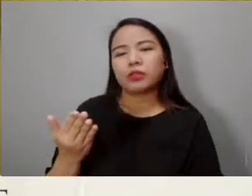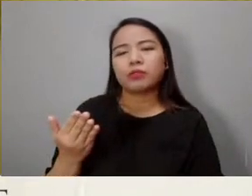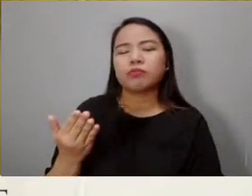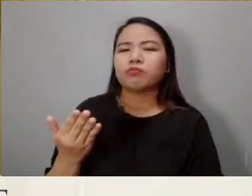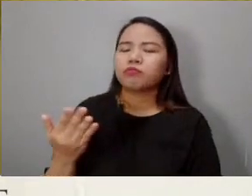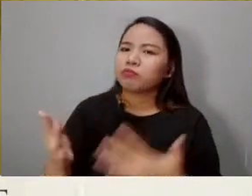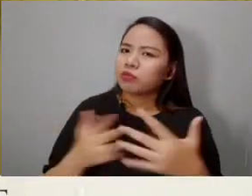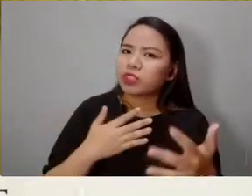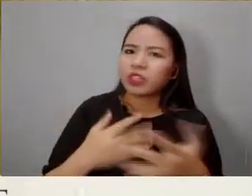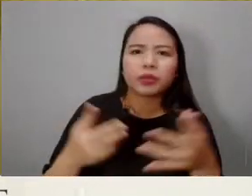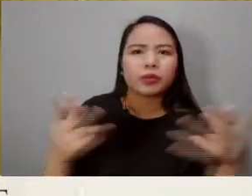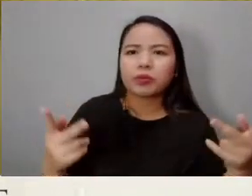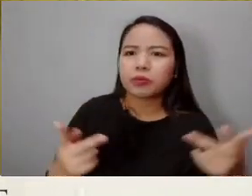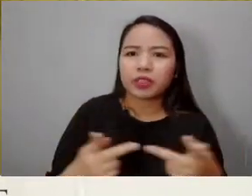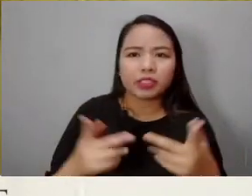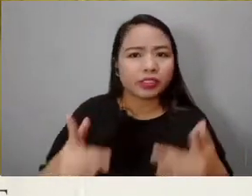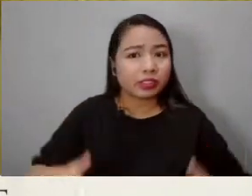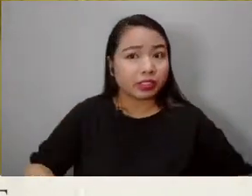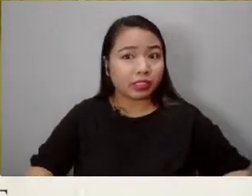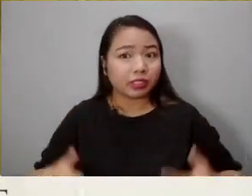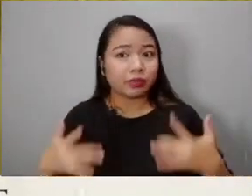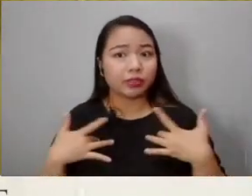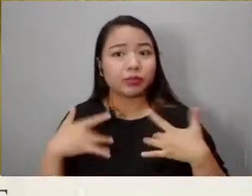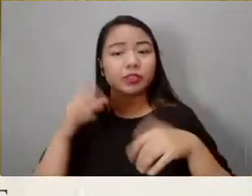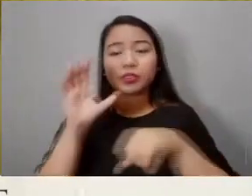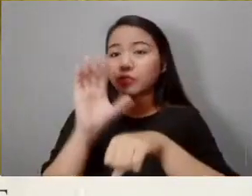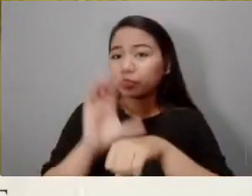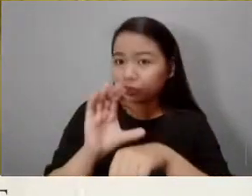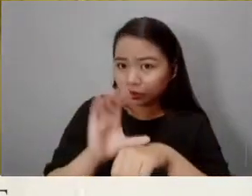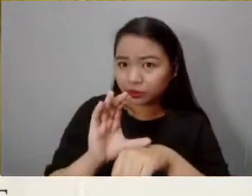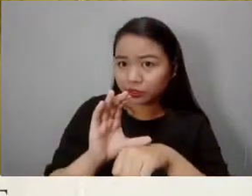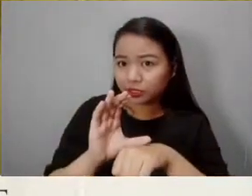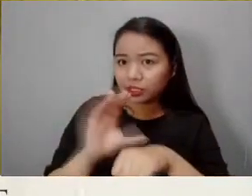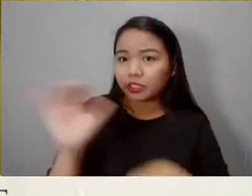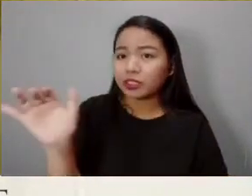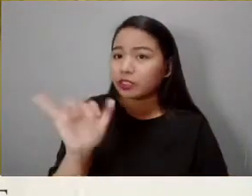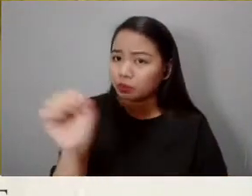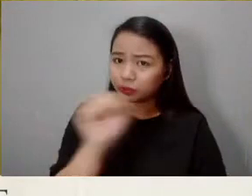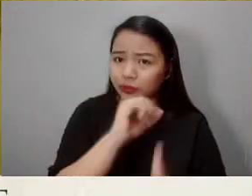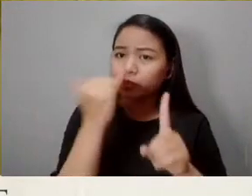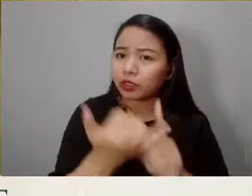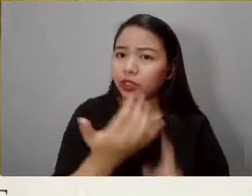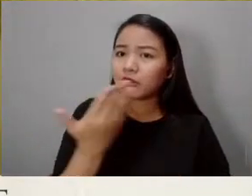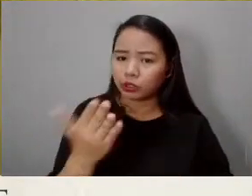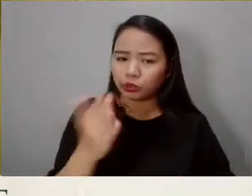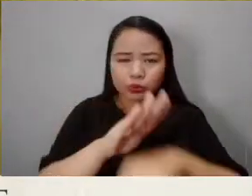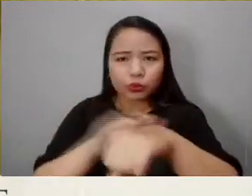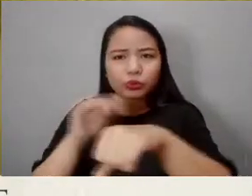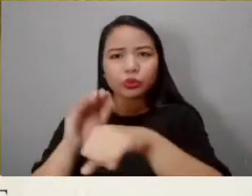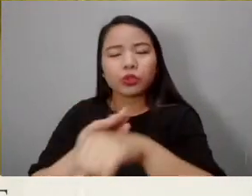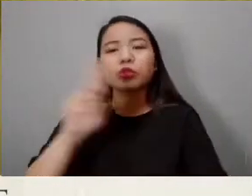the life of the church and of the society are you called to use your gifts?